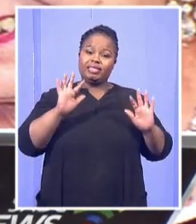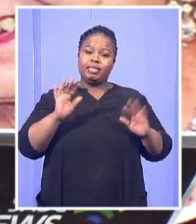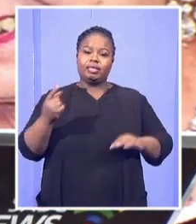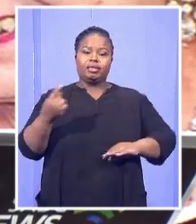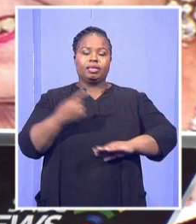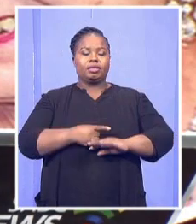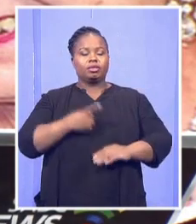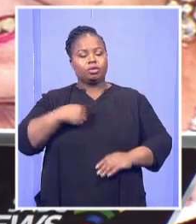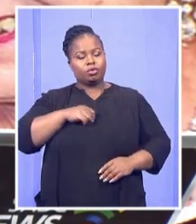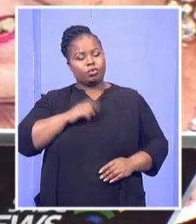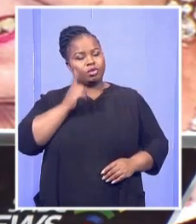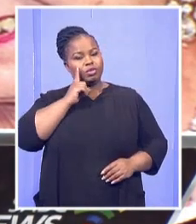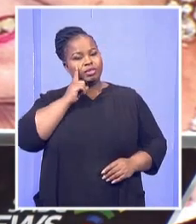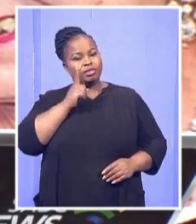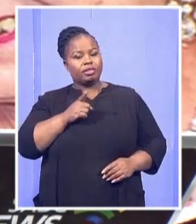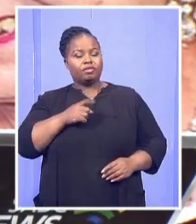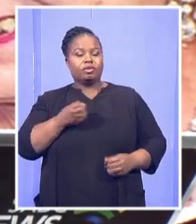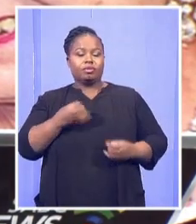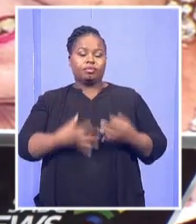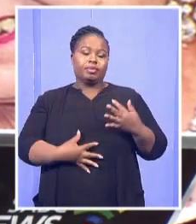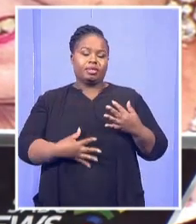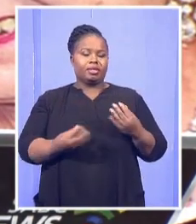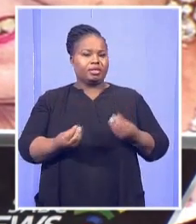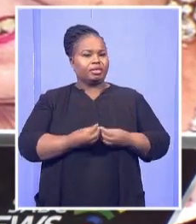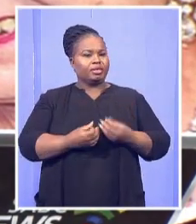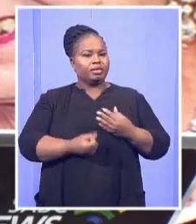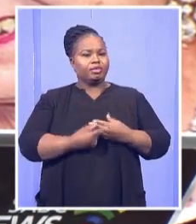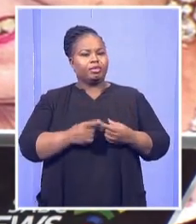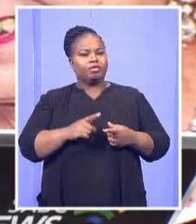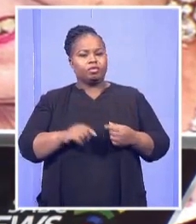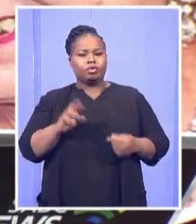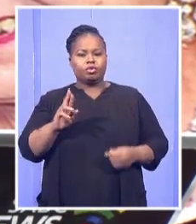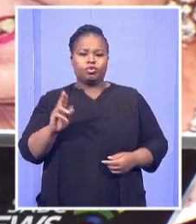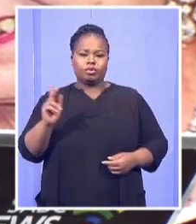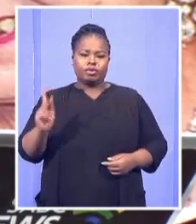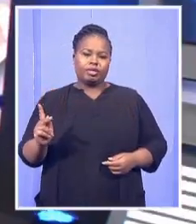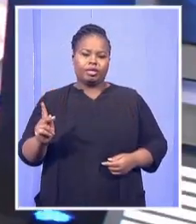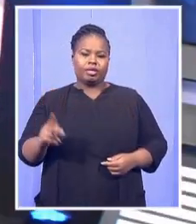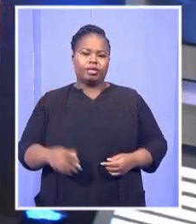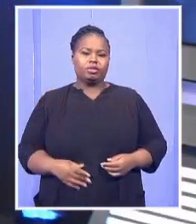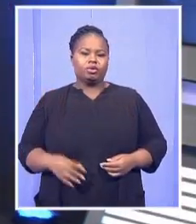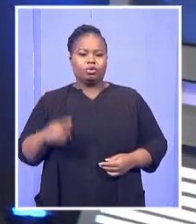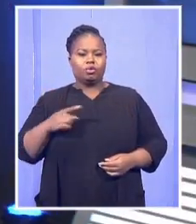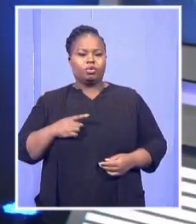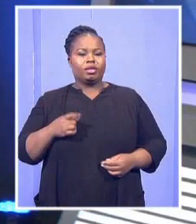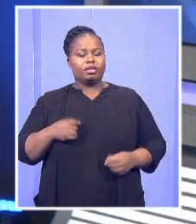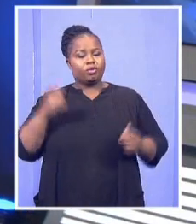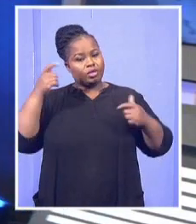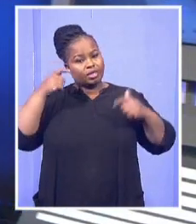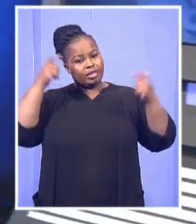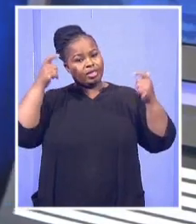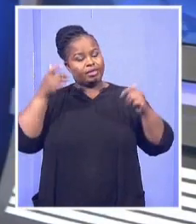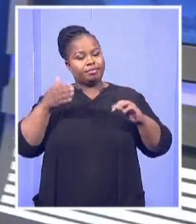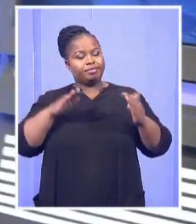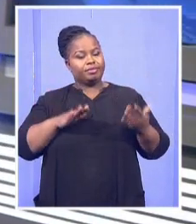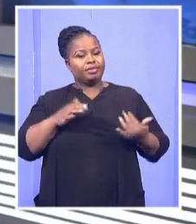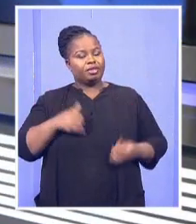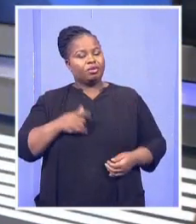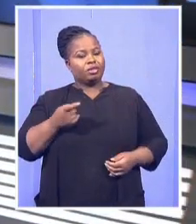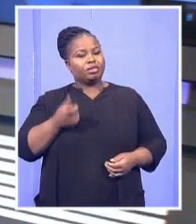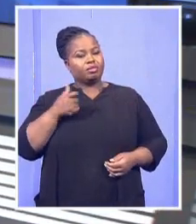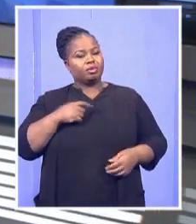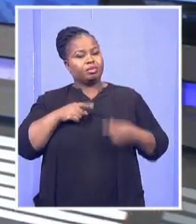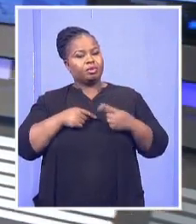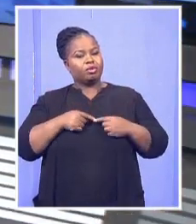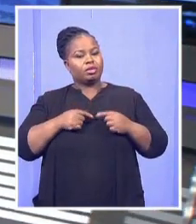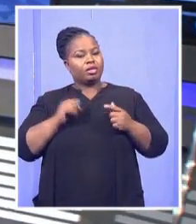we look at activities coming out of the UK following the death of the Queen. But let's talk a little bit about that legacy, right? And